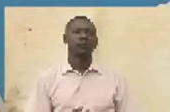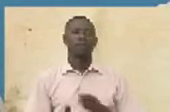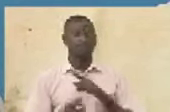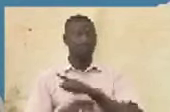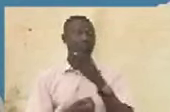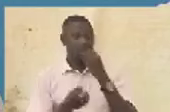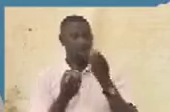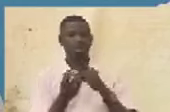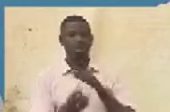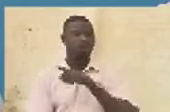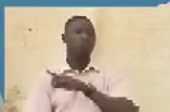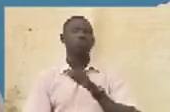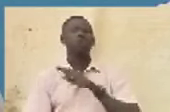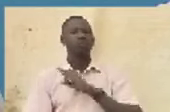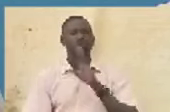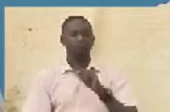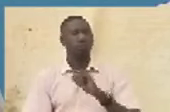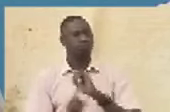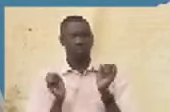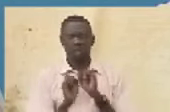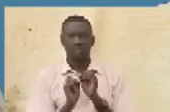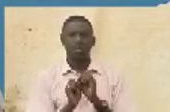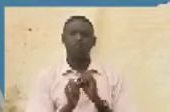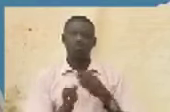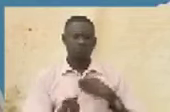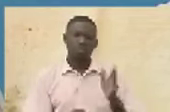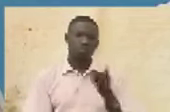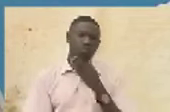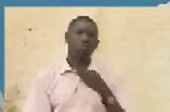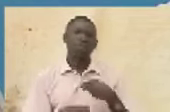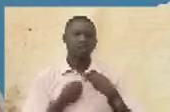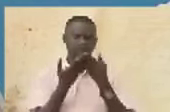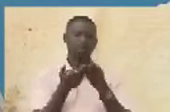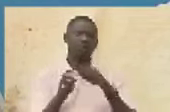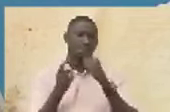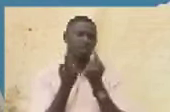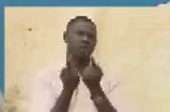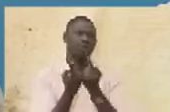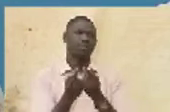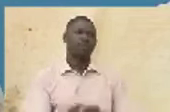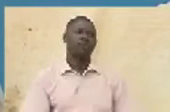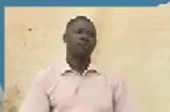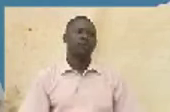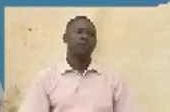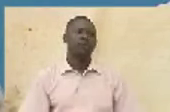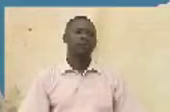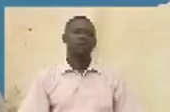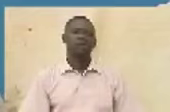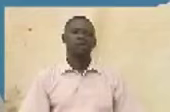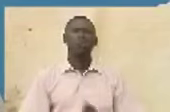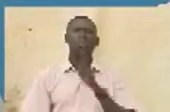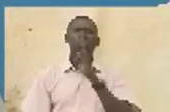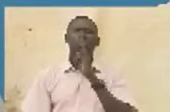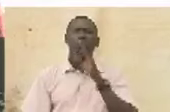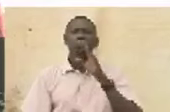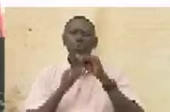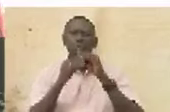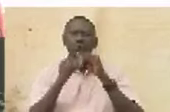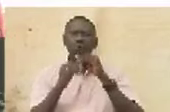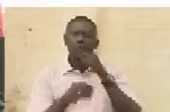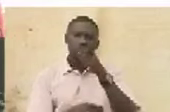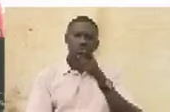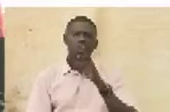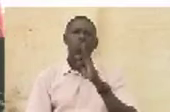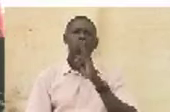They said you didn't do anything. We are just going to give you something there. Who among the people spoke to you? Ñu mol ko no jumaale